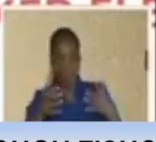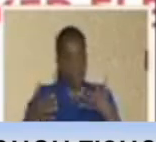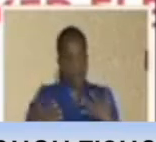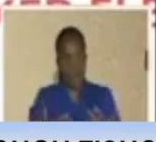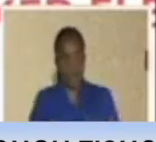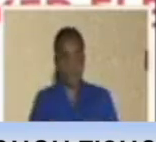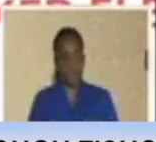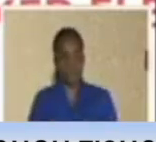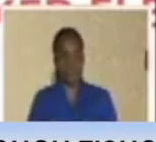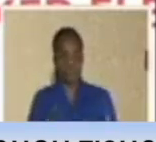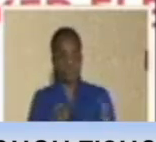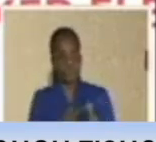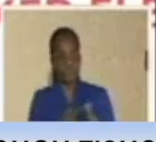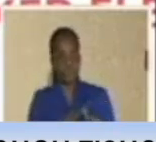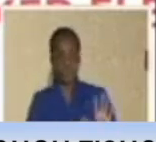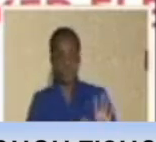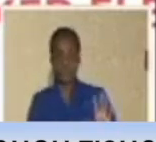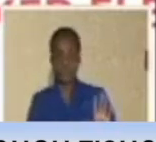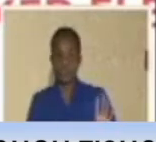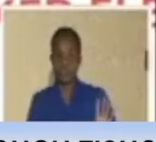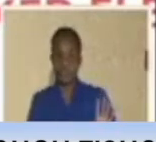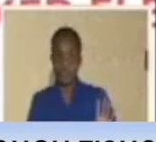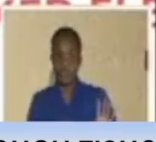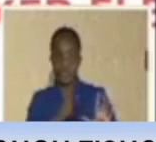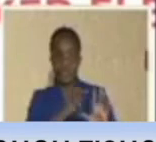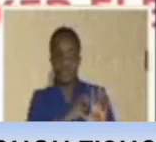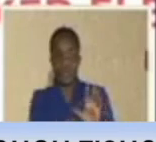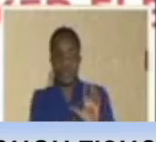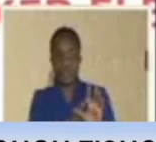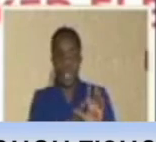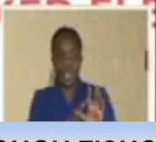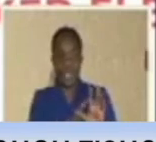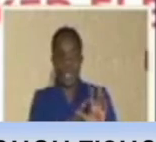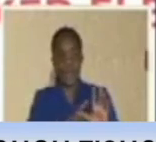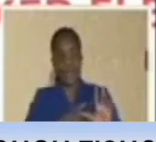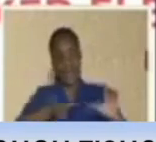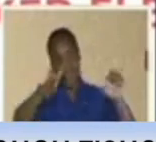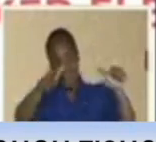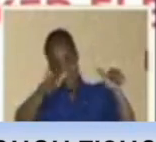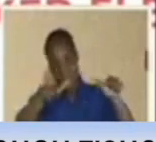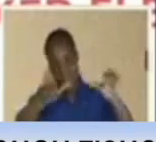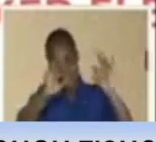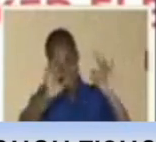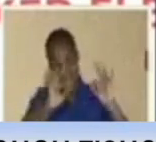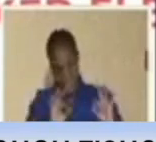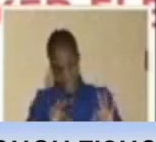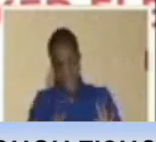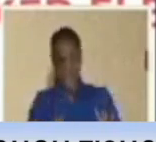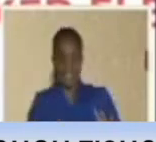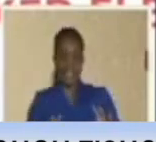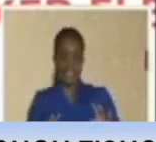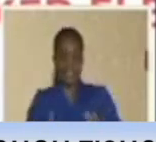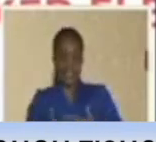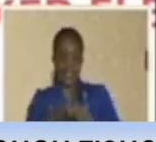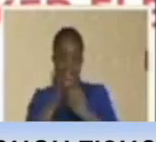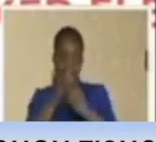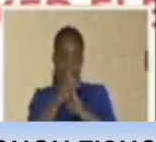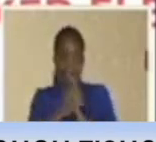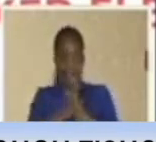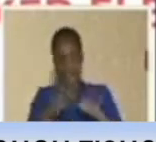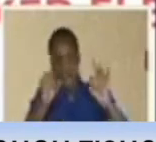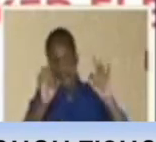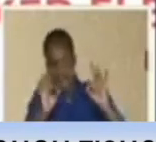And 5, to enable the Auditor General to audit the budget as allocated to various